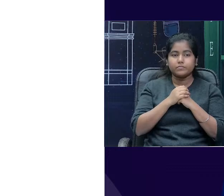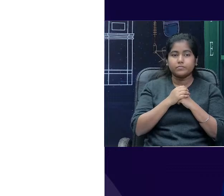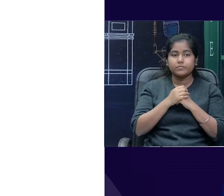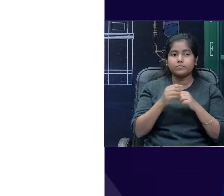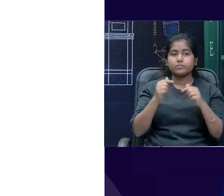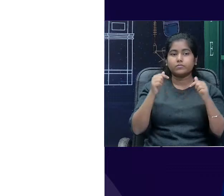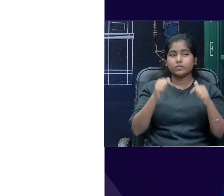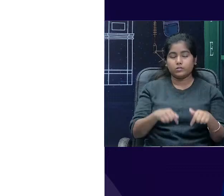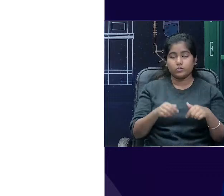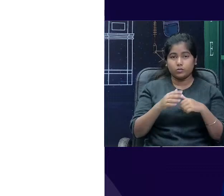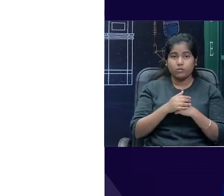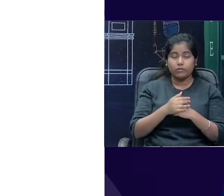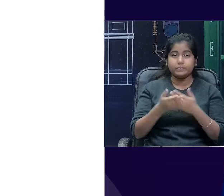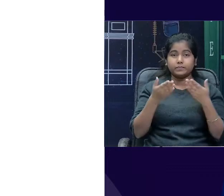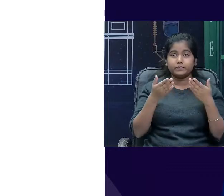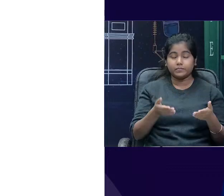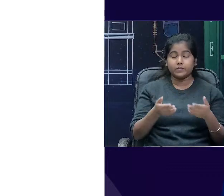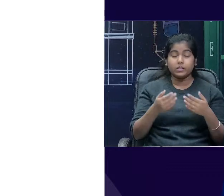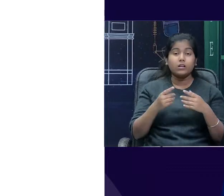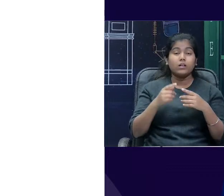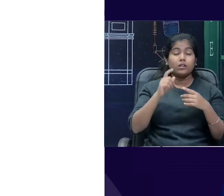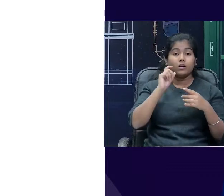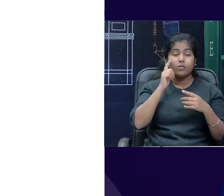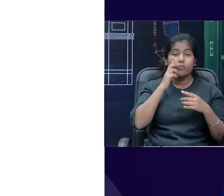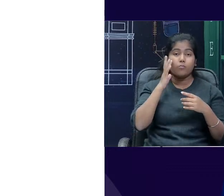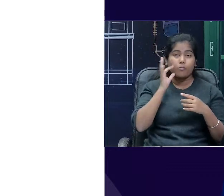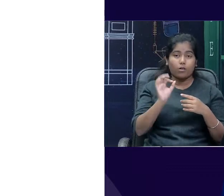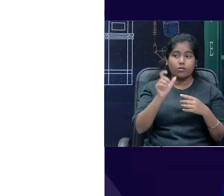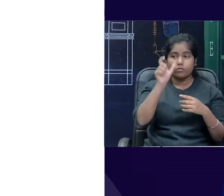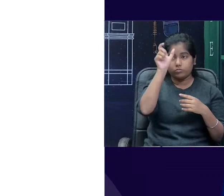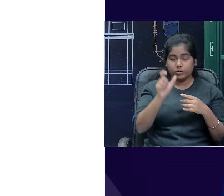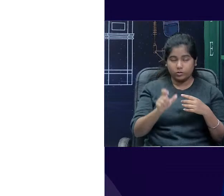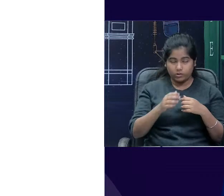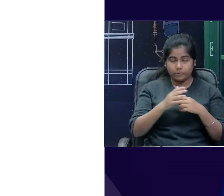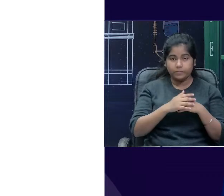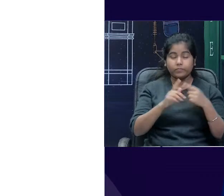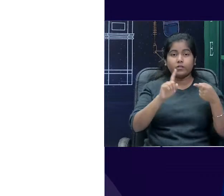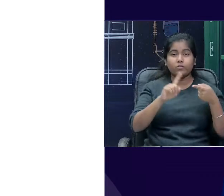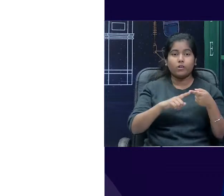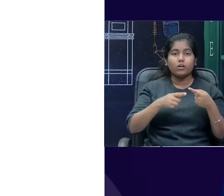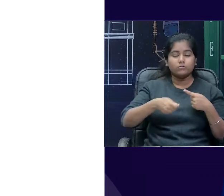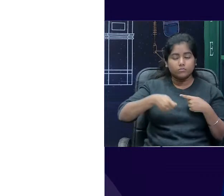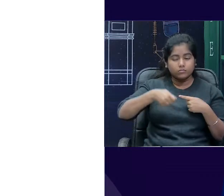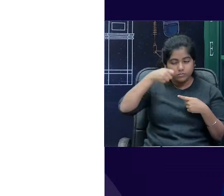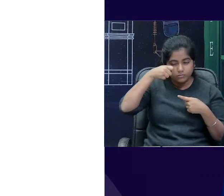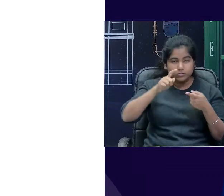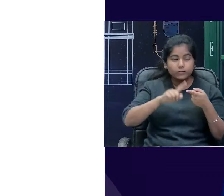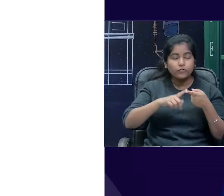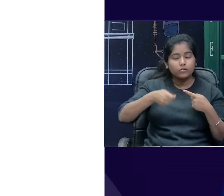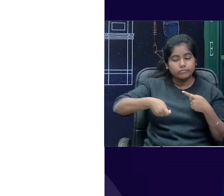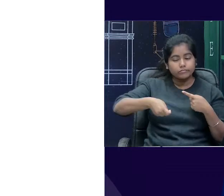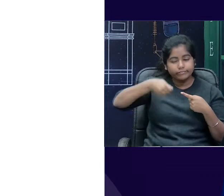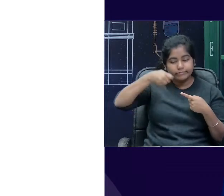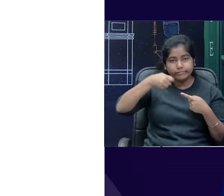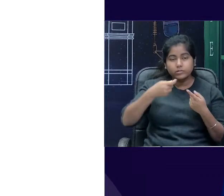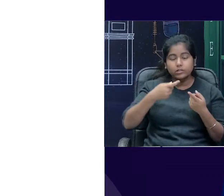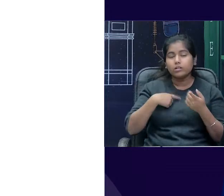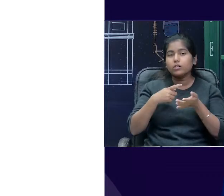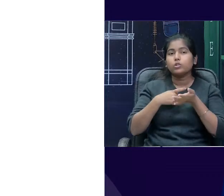All right. Now- So we have reached to the keywords of this session. Detective is the first word. I would request